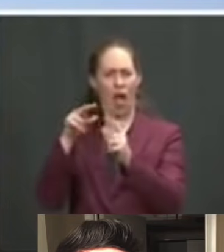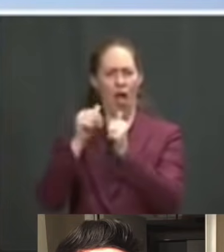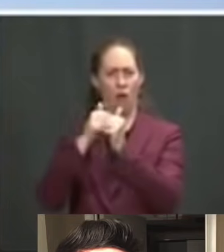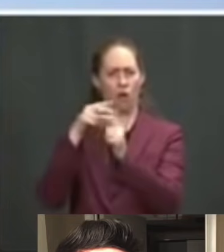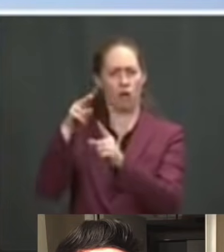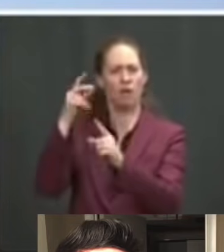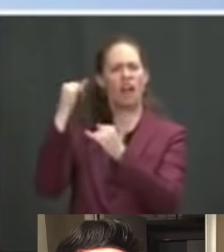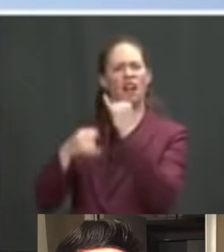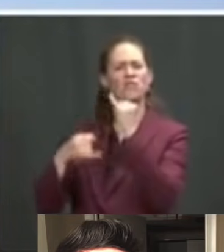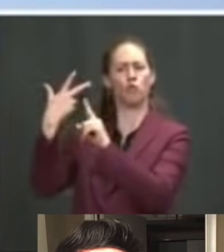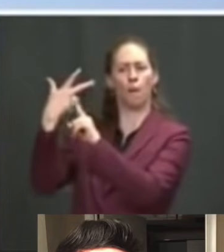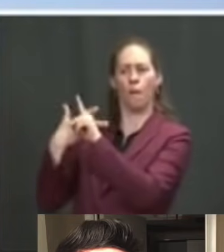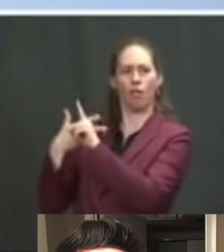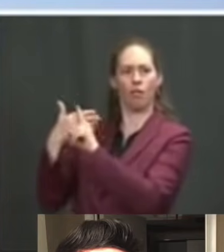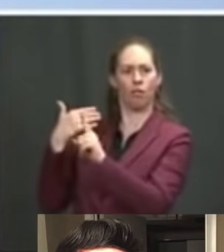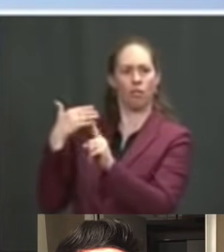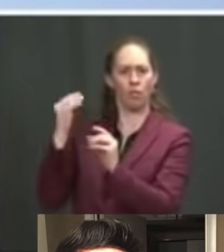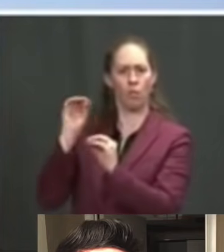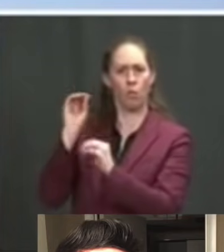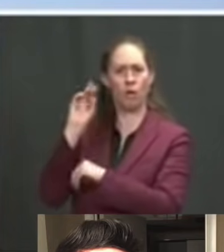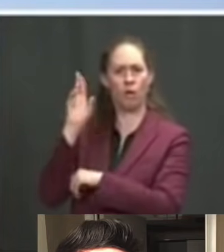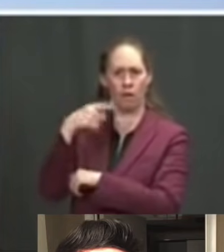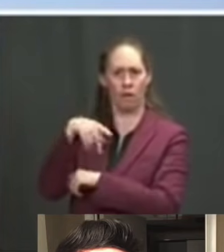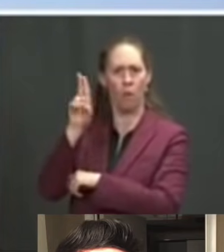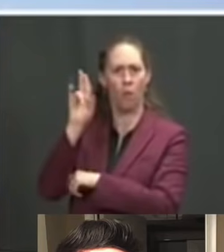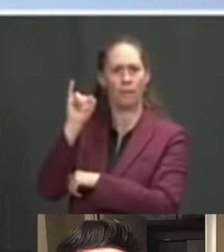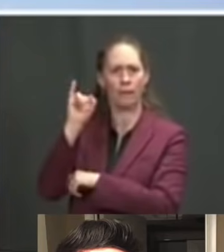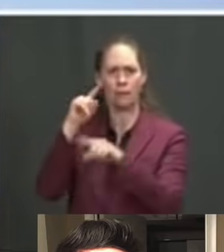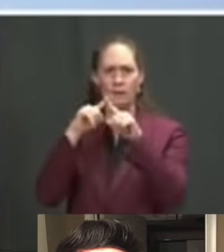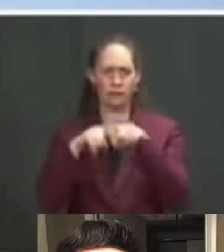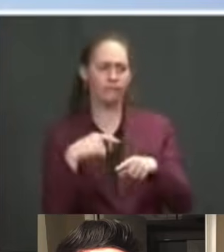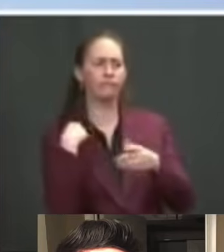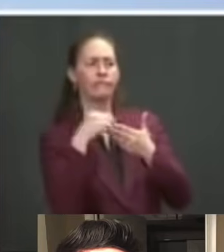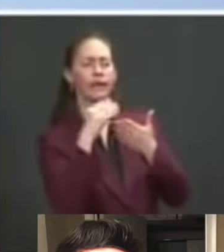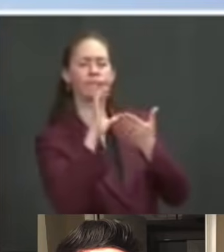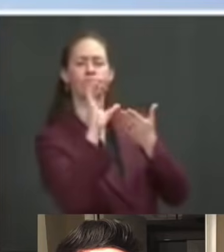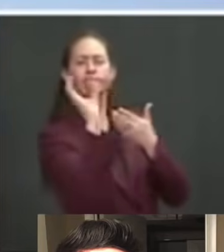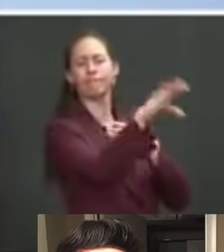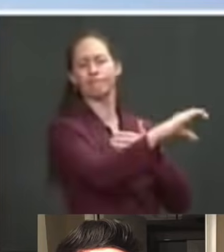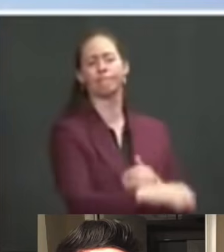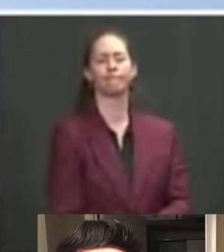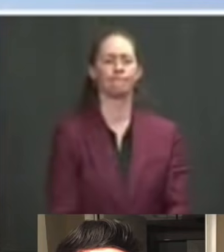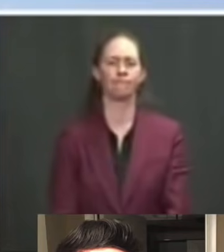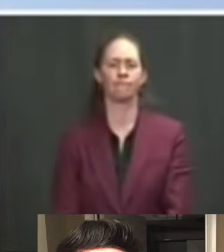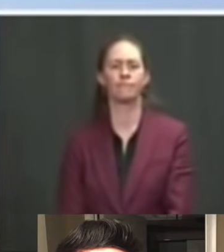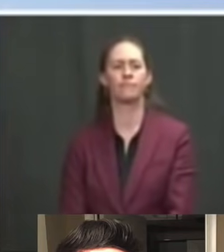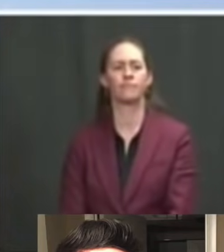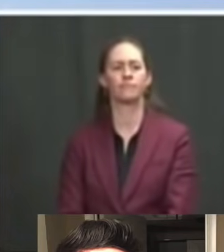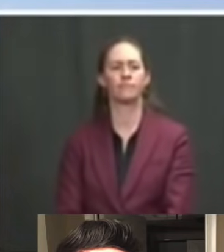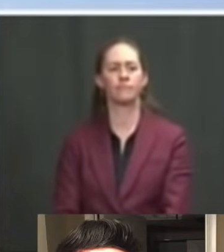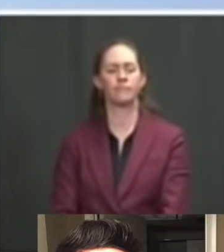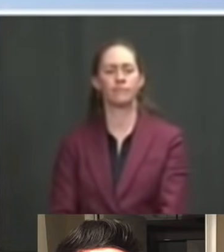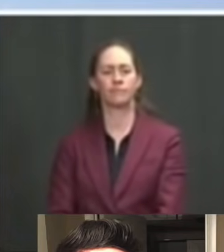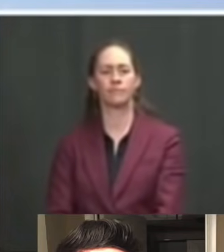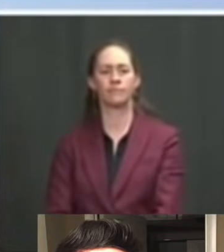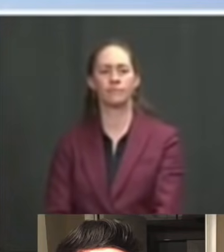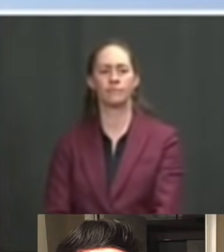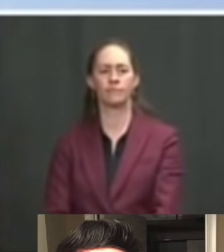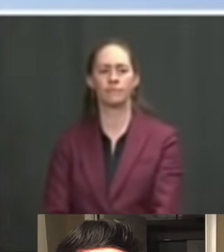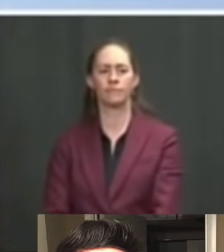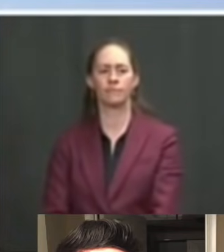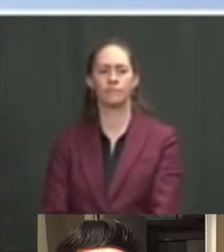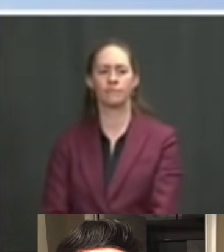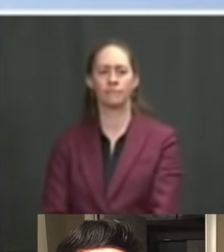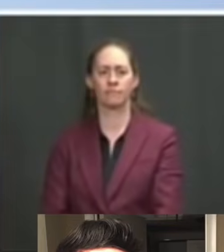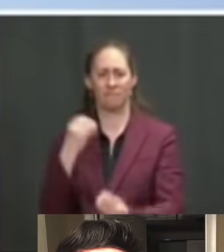a broad and flexible list of guidelines for how these funds can be used, including to put public servants back to work, ramp up the effectiveness